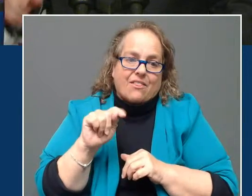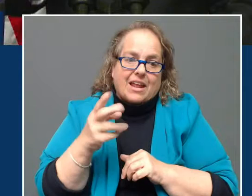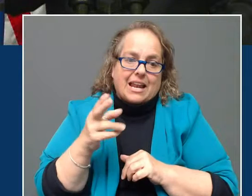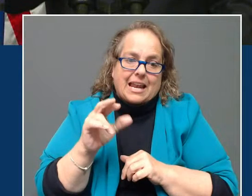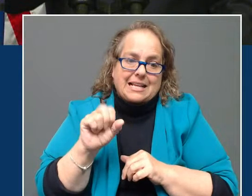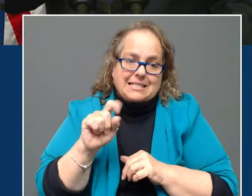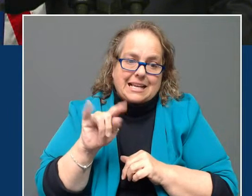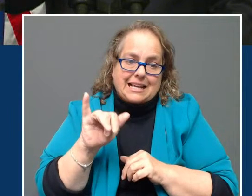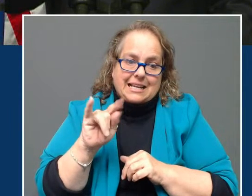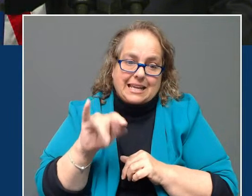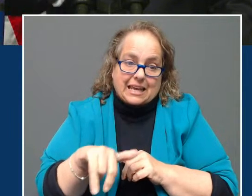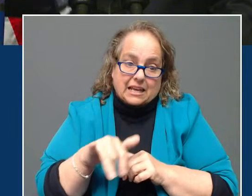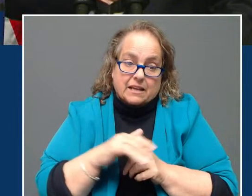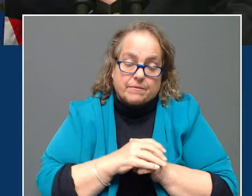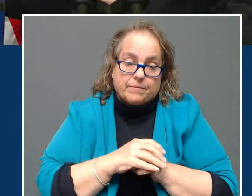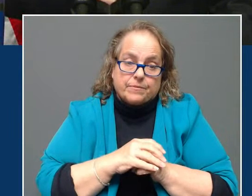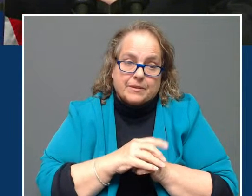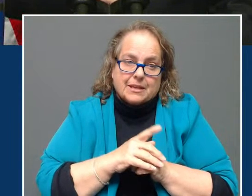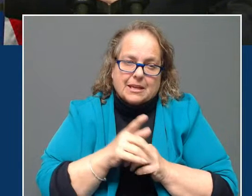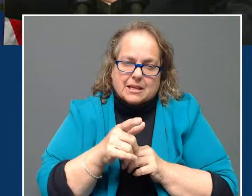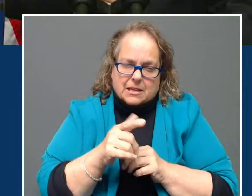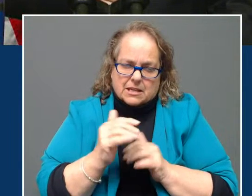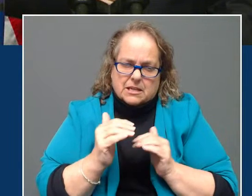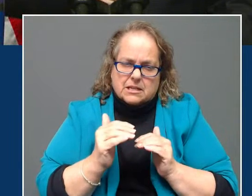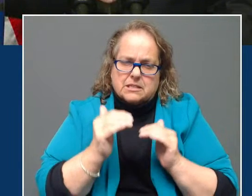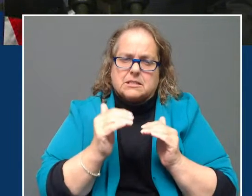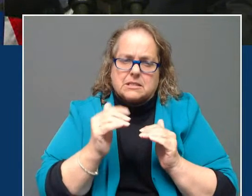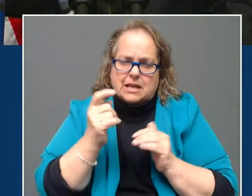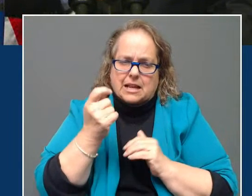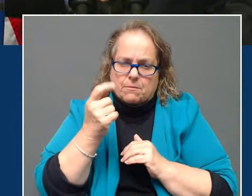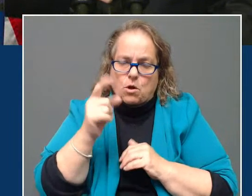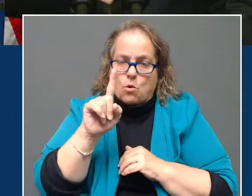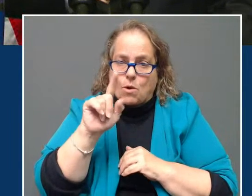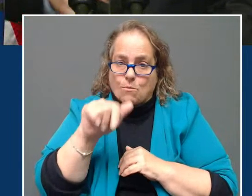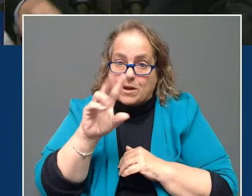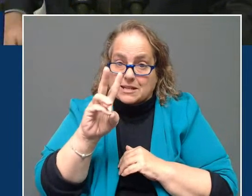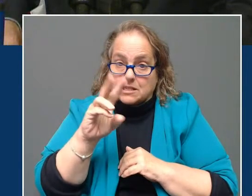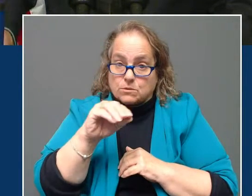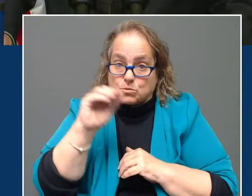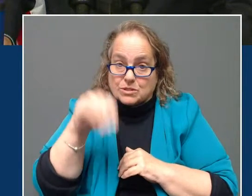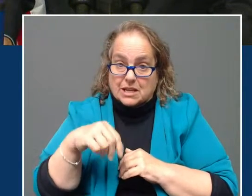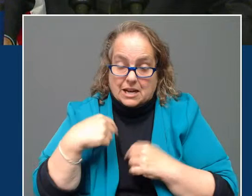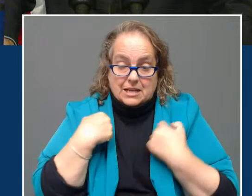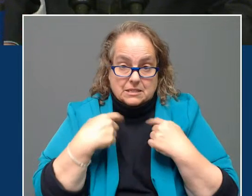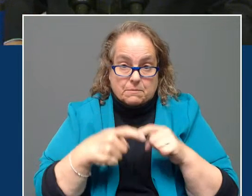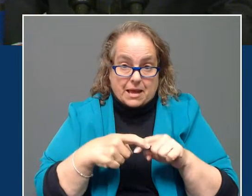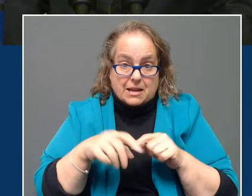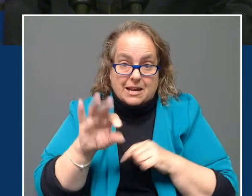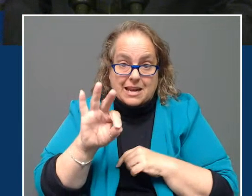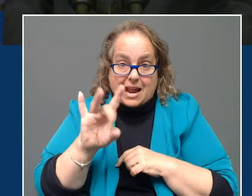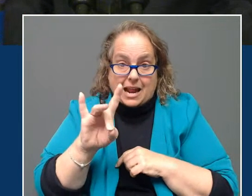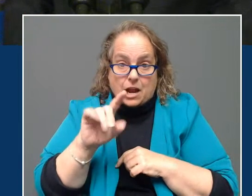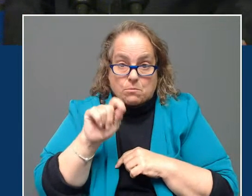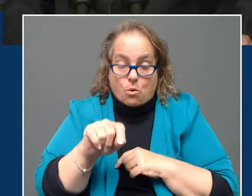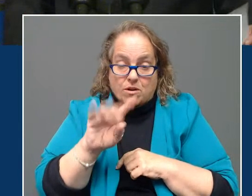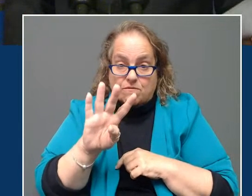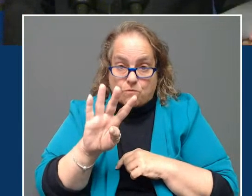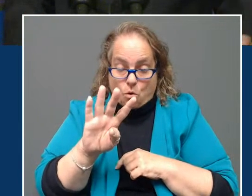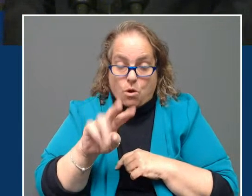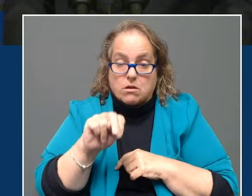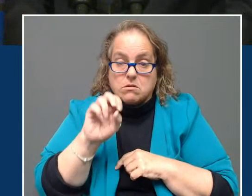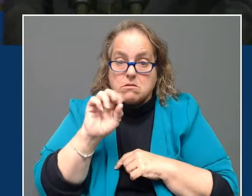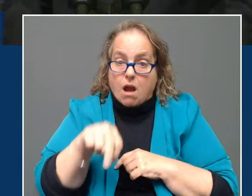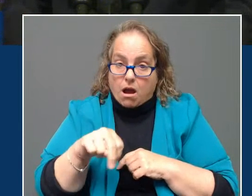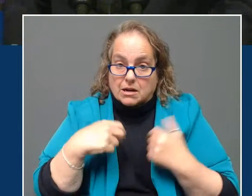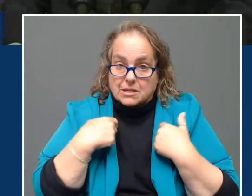I think this has ticked up just a bit. 1.6% Hispanic, 98.4% non-Hispanic.